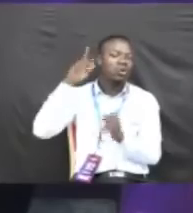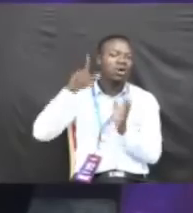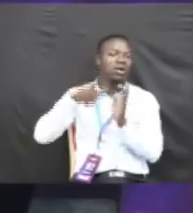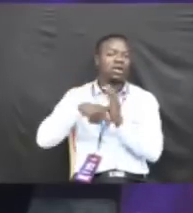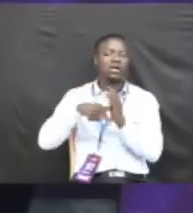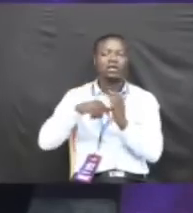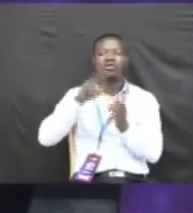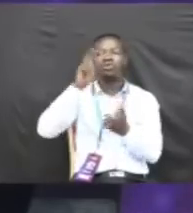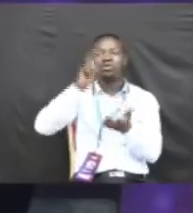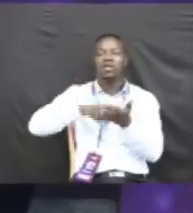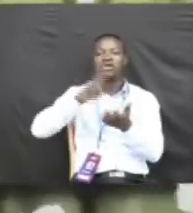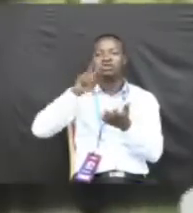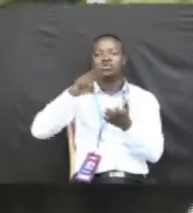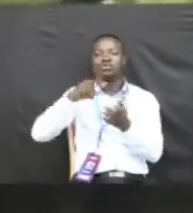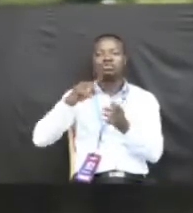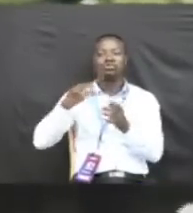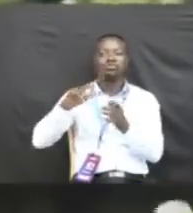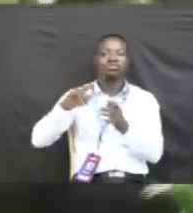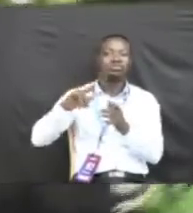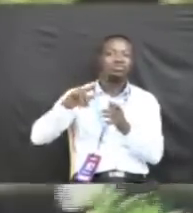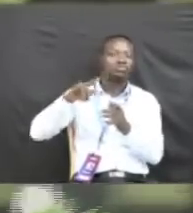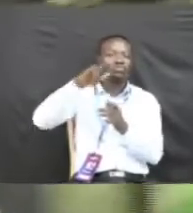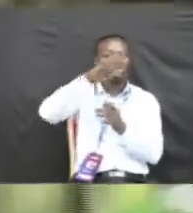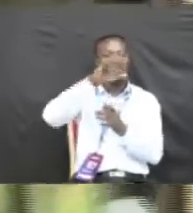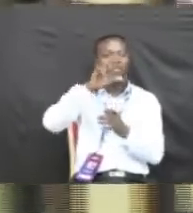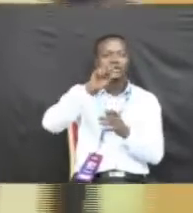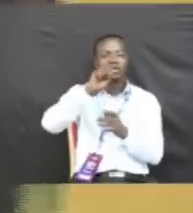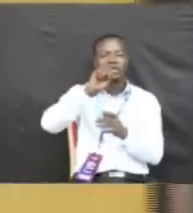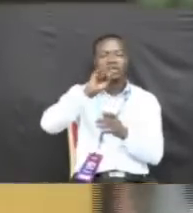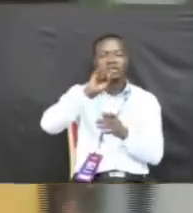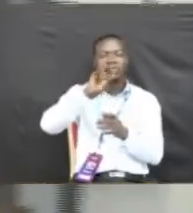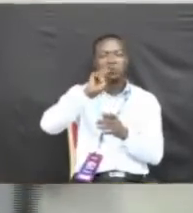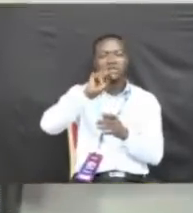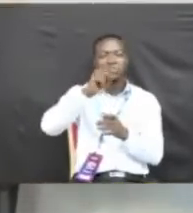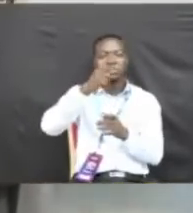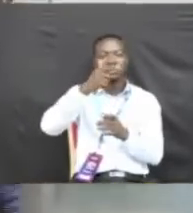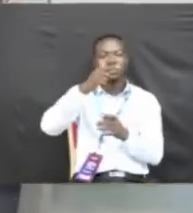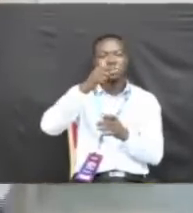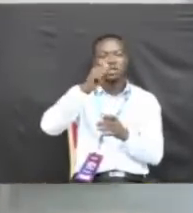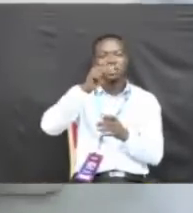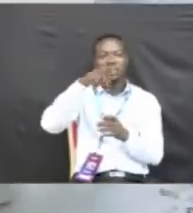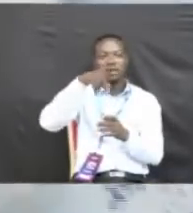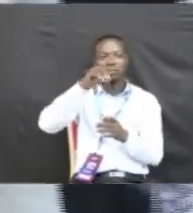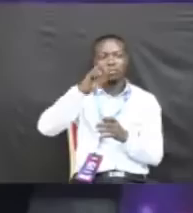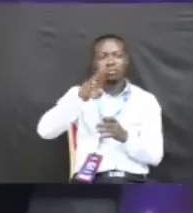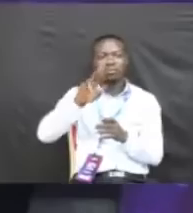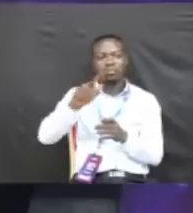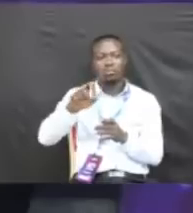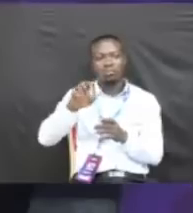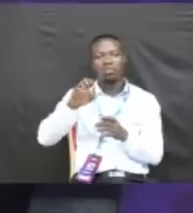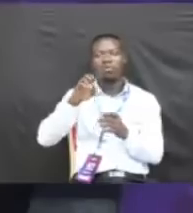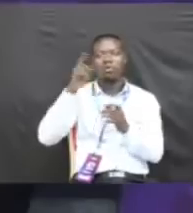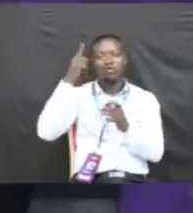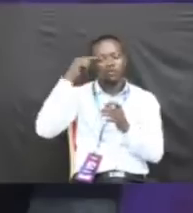2022 Singapore by the Singapore International Mastery Contest Center.